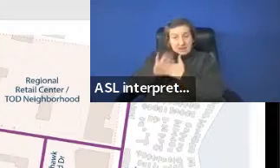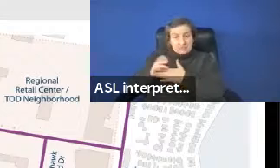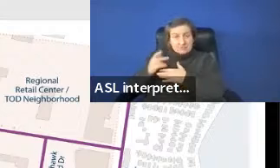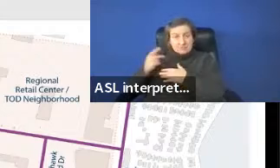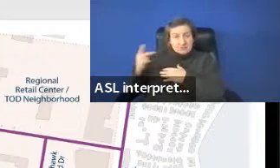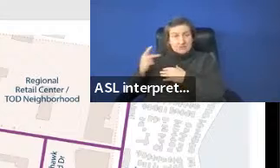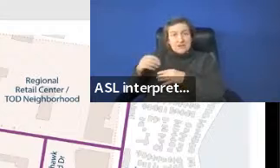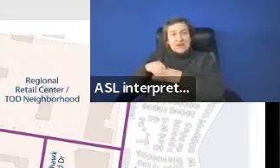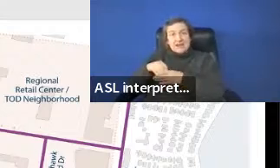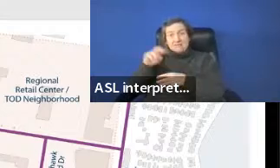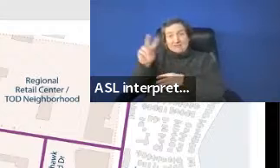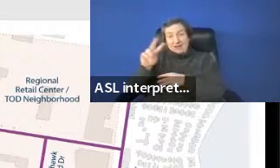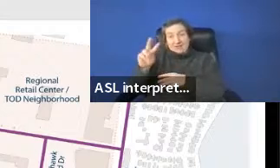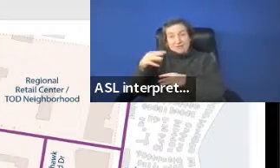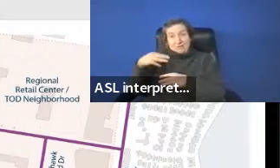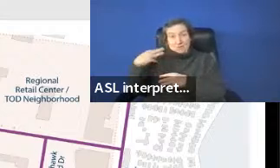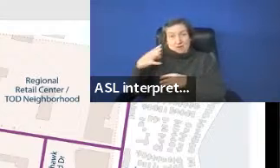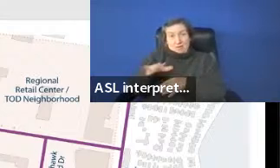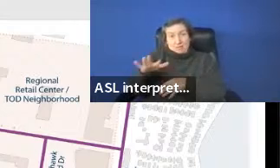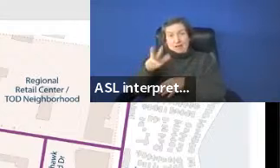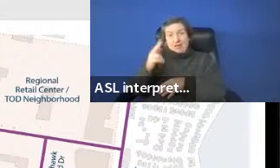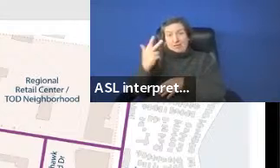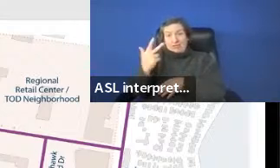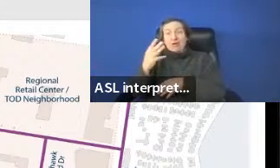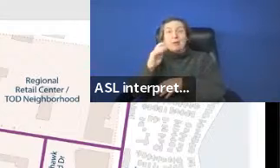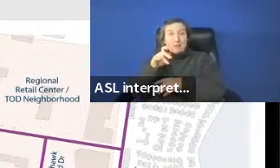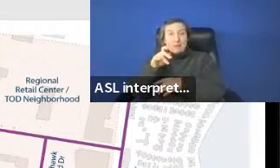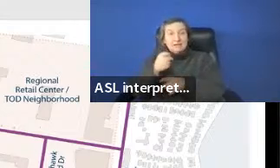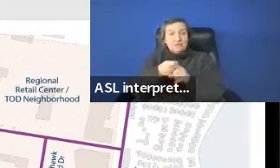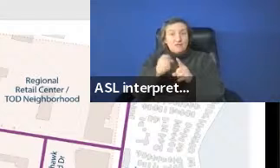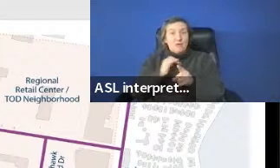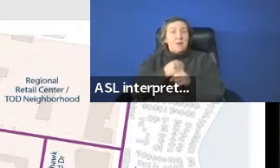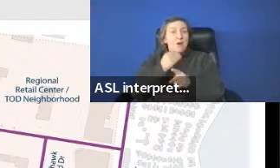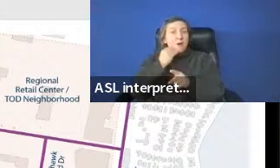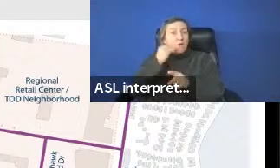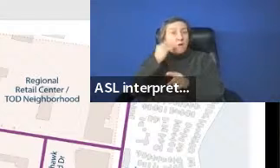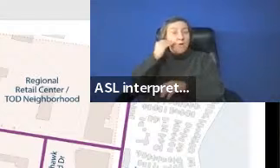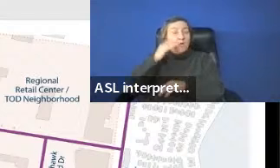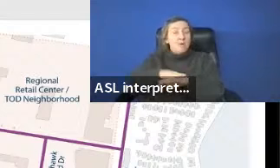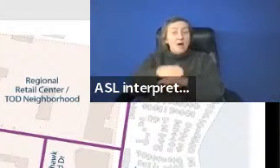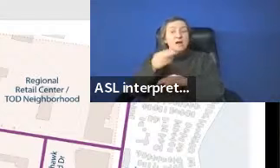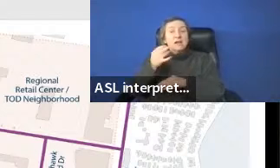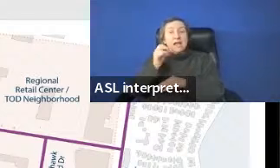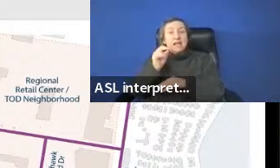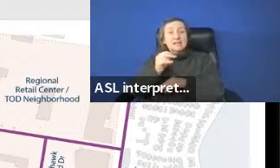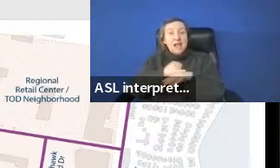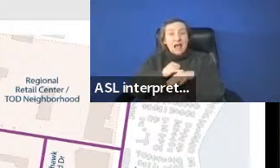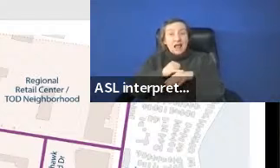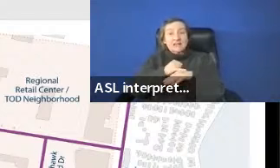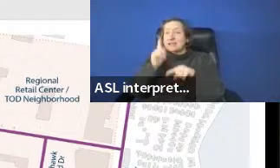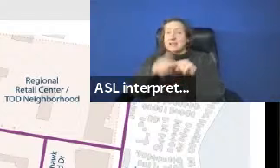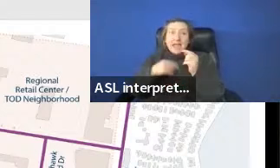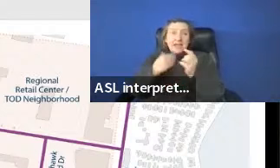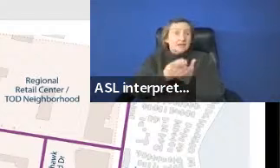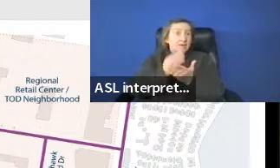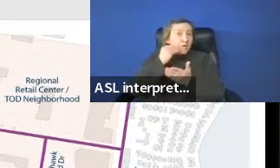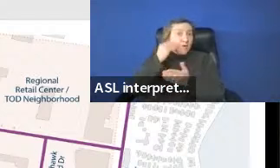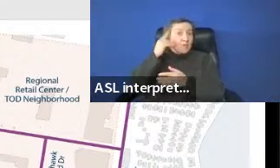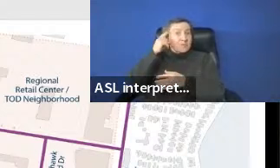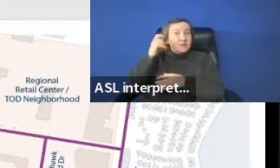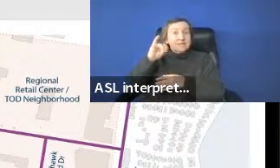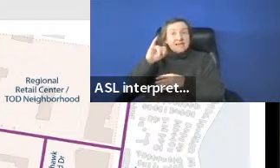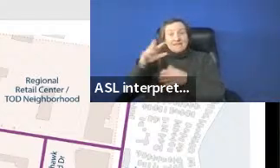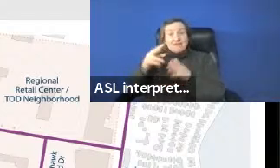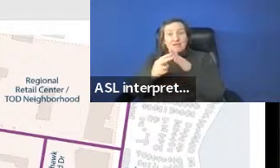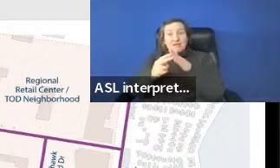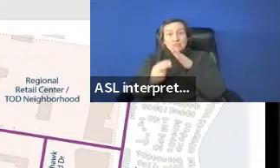in Vancouver, Washington, about 3 miles from our home on Hayden Island. And we were unable to get home because the I-5 bridge was closed